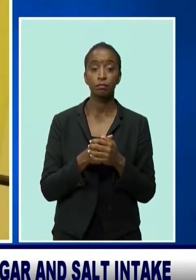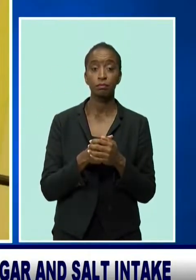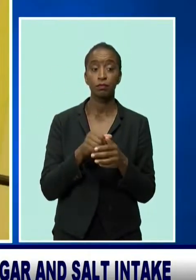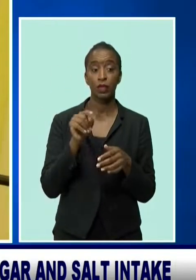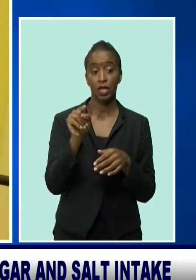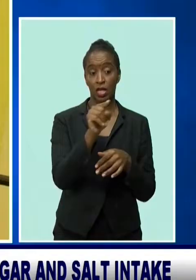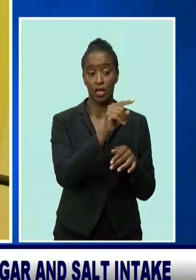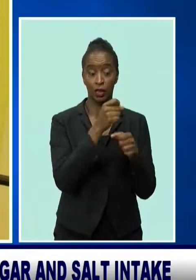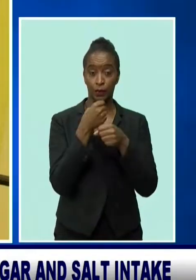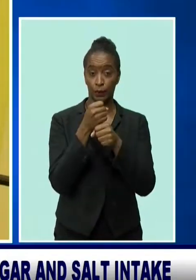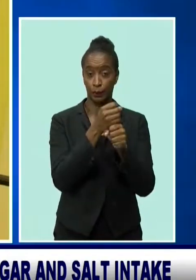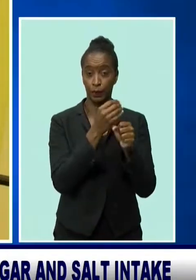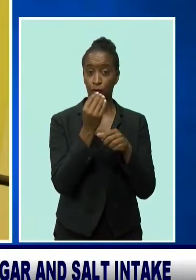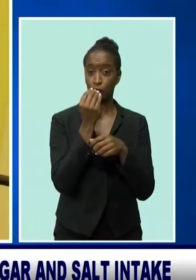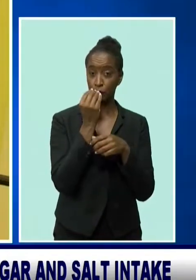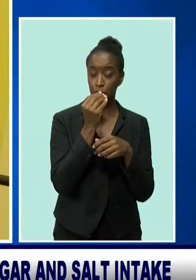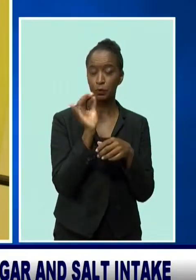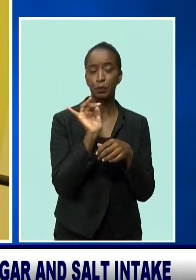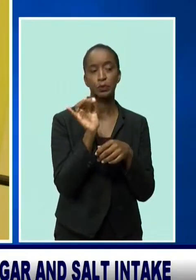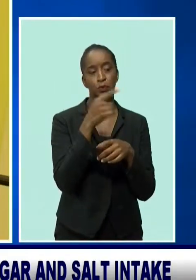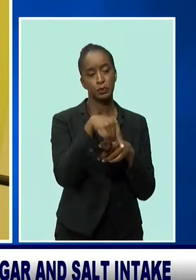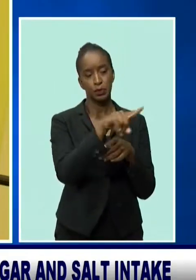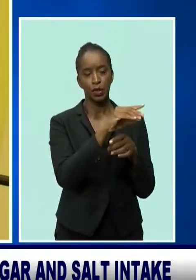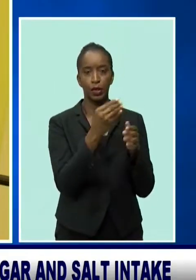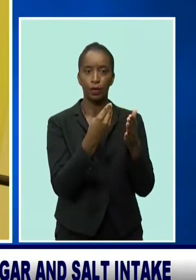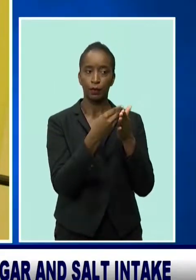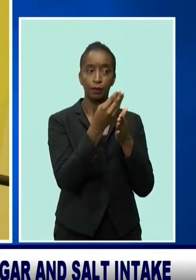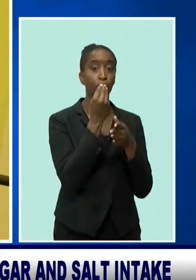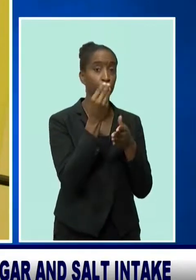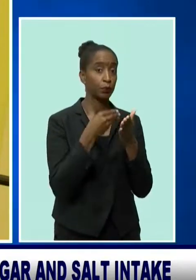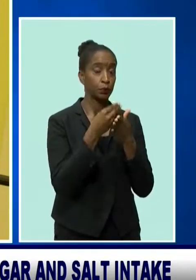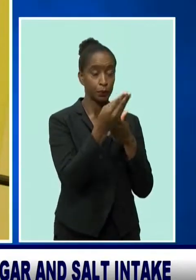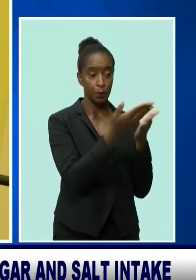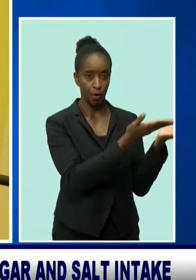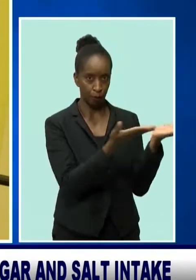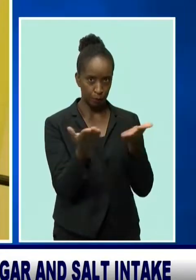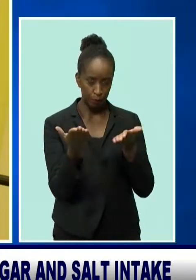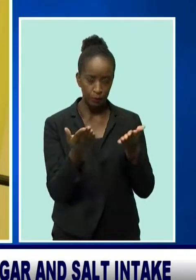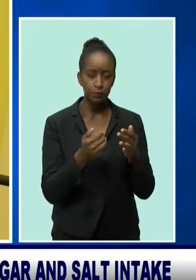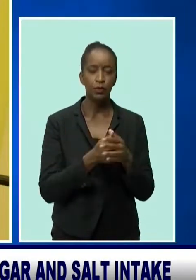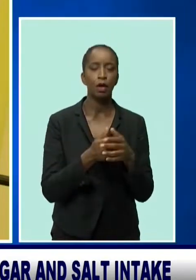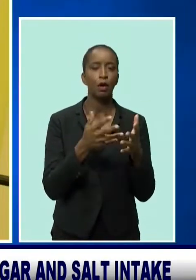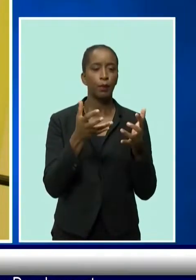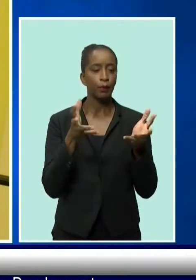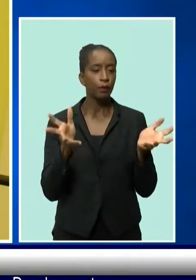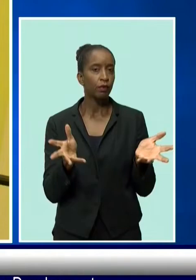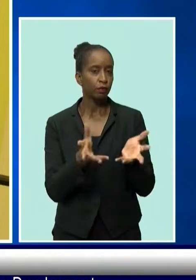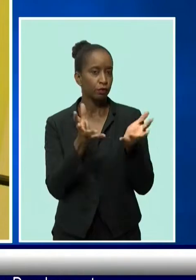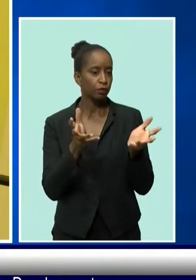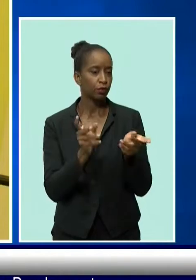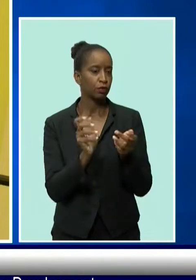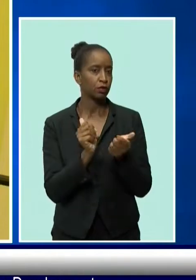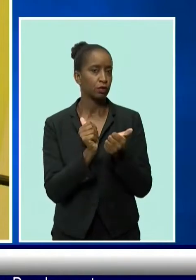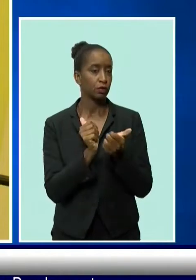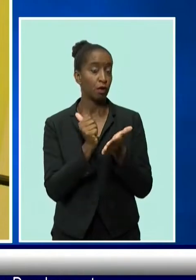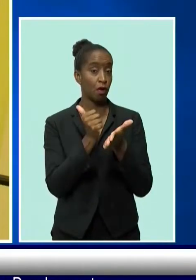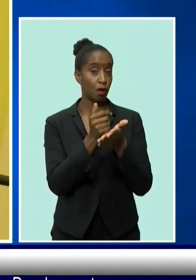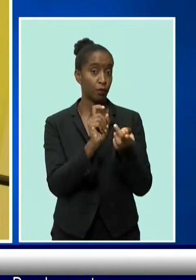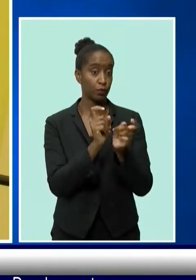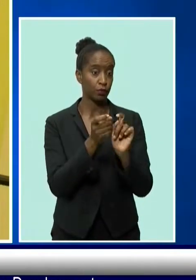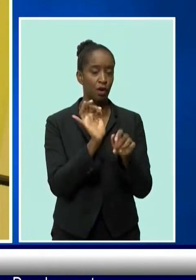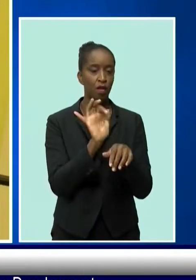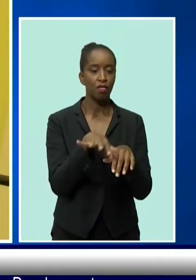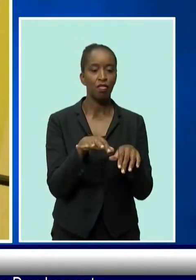manufacture products as well as importers of goods to transition smoothly to use and comply with front of